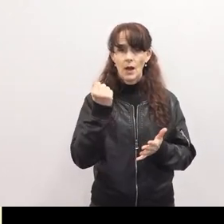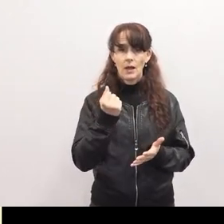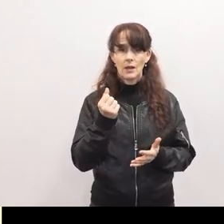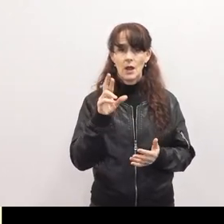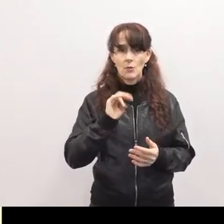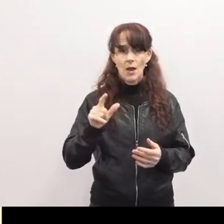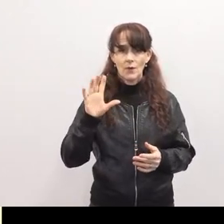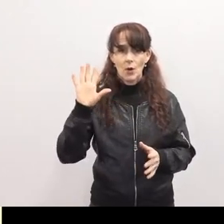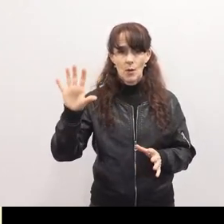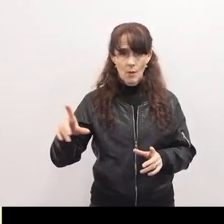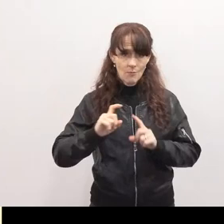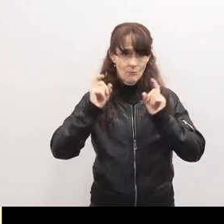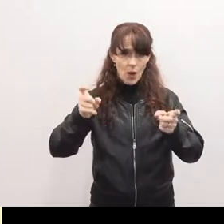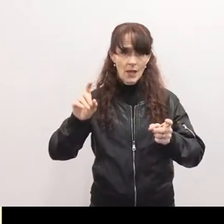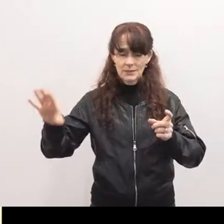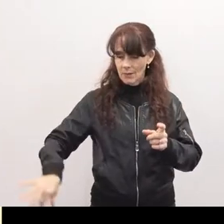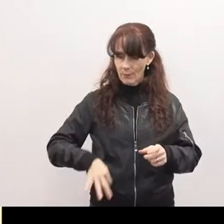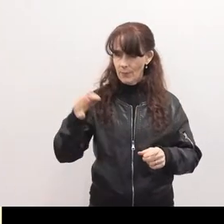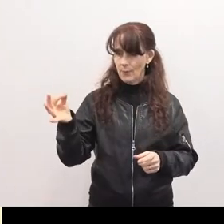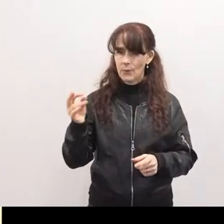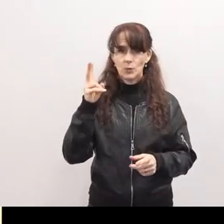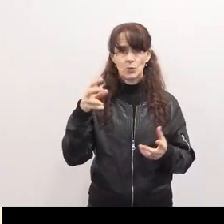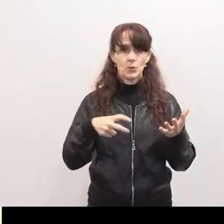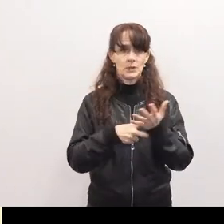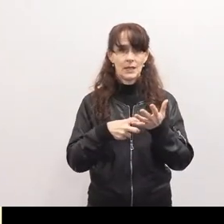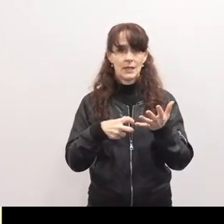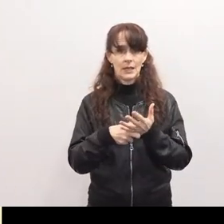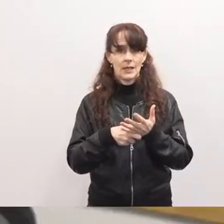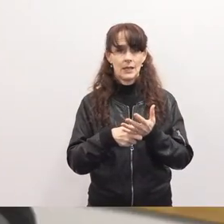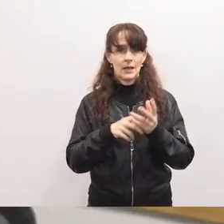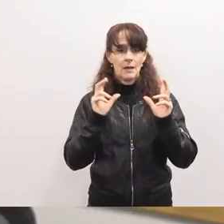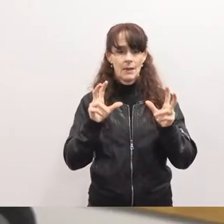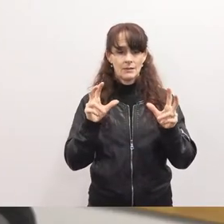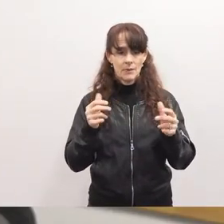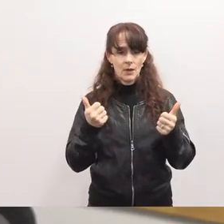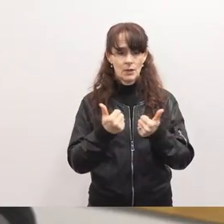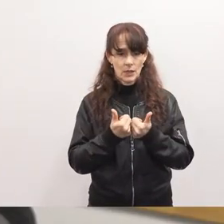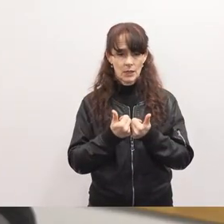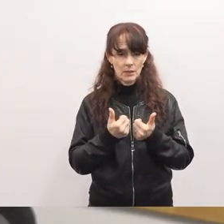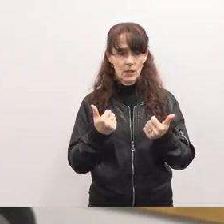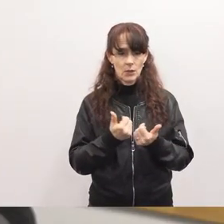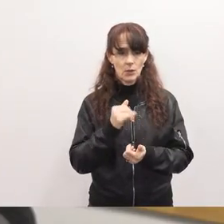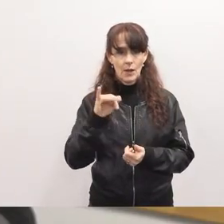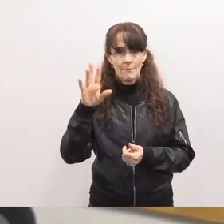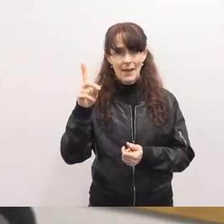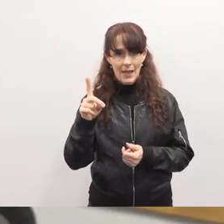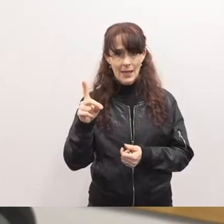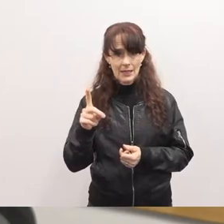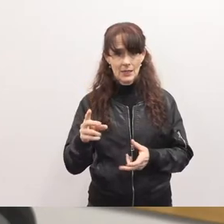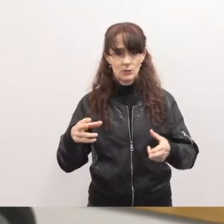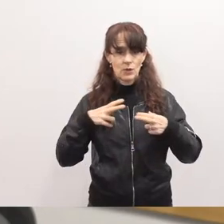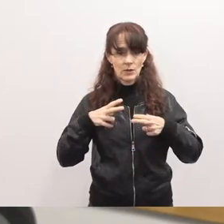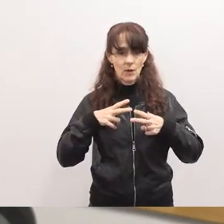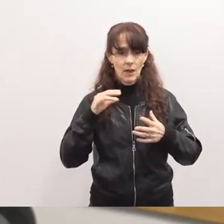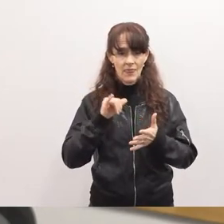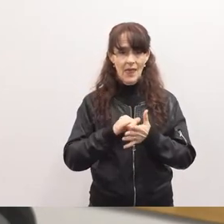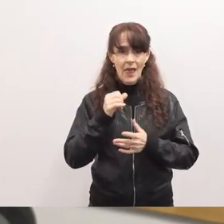raffle prize. And what he won was two tickets to a basketball game and a new iPad. And he was retiring that